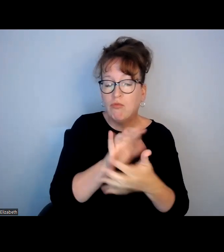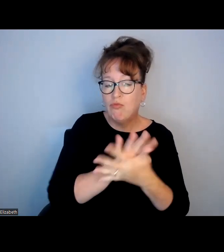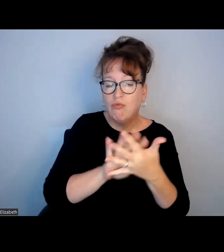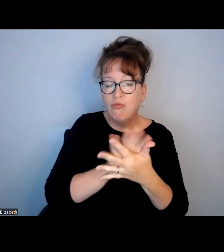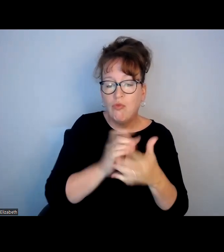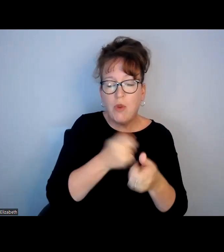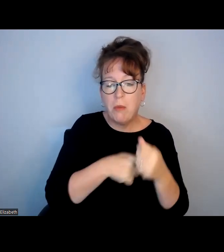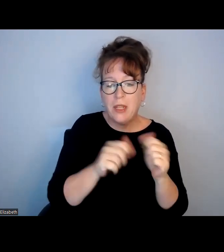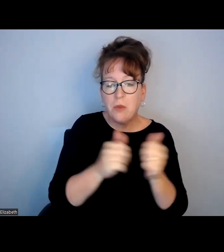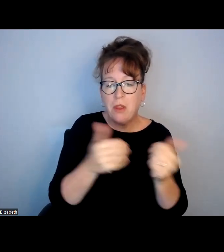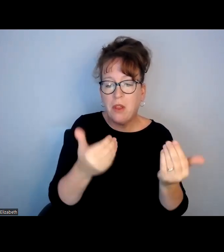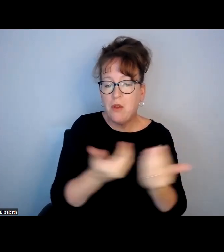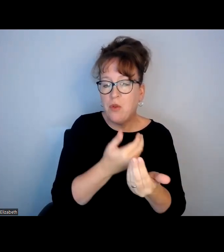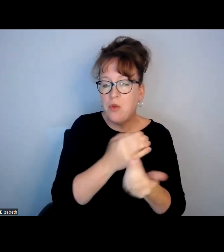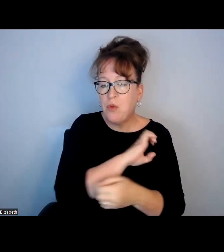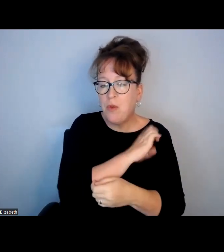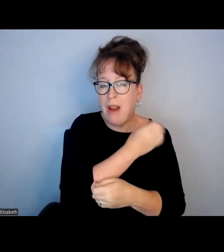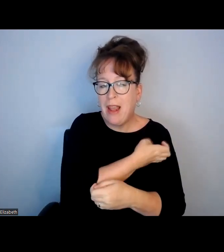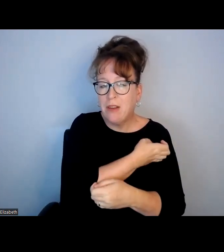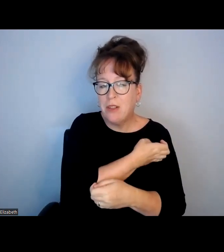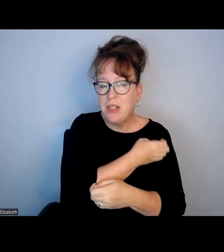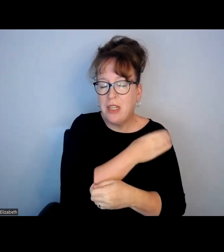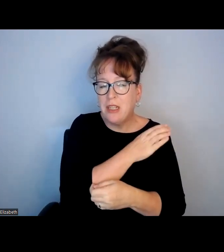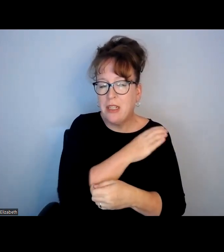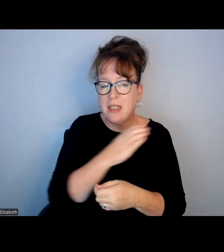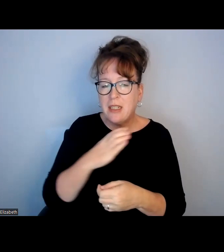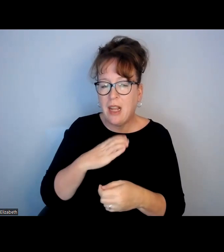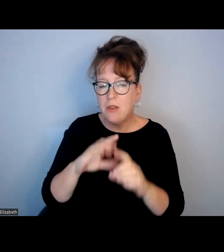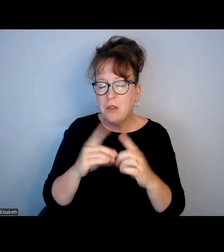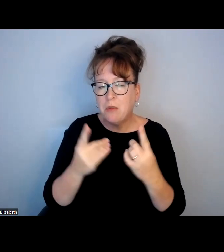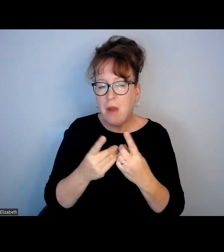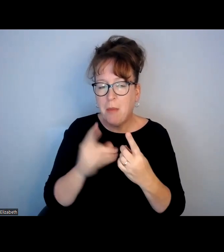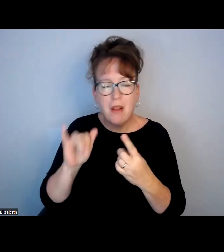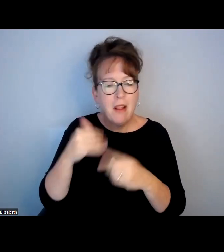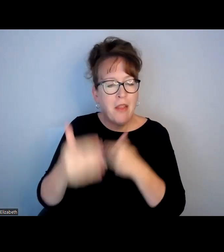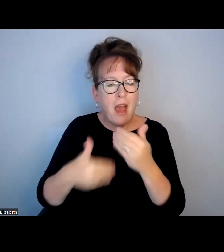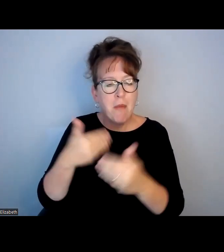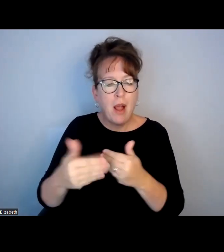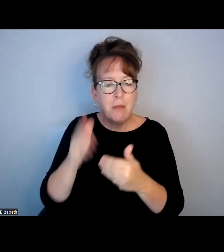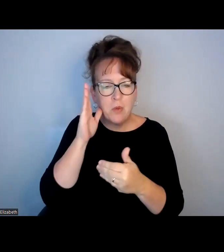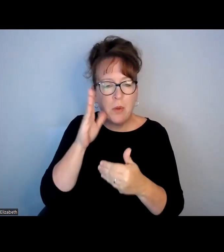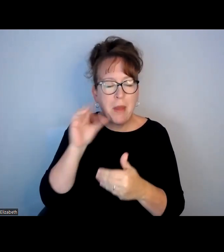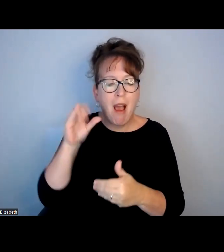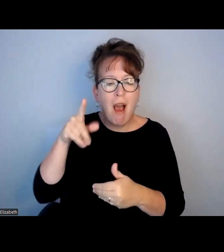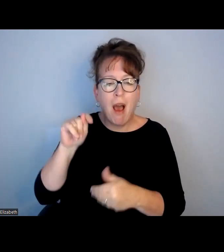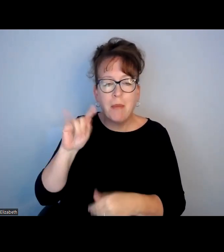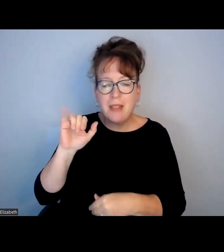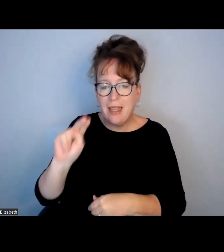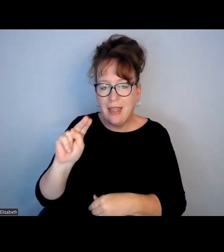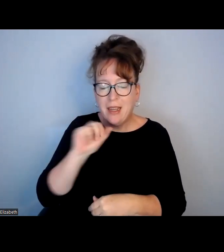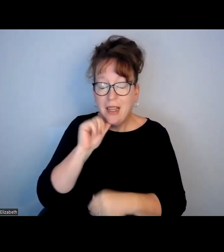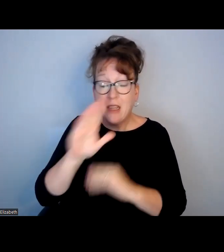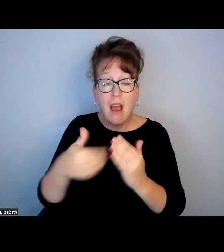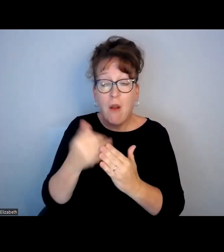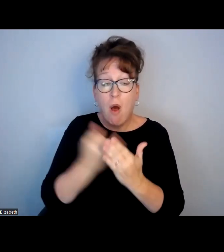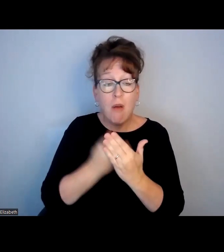requirements. The process would be sort of an opt-in process. So not every project would be required to go through this. The projects that have to go through